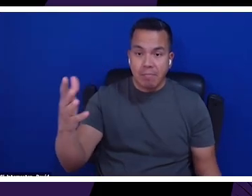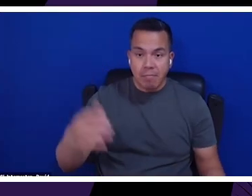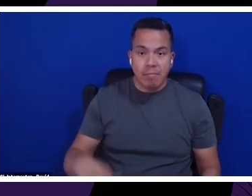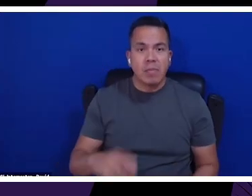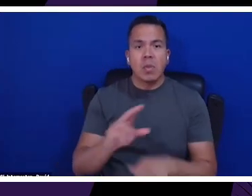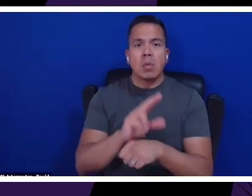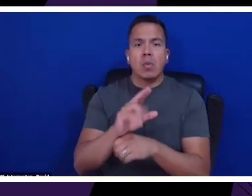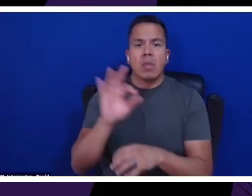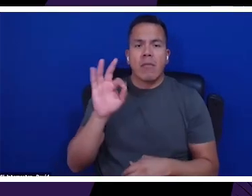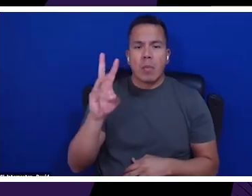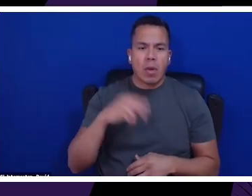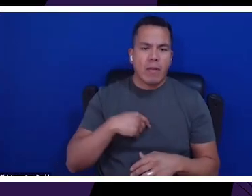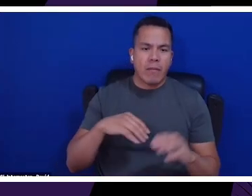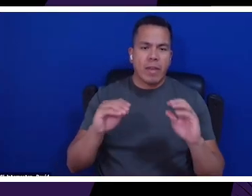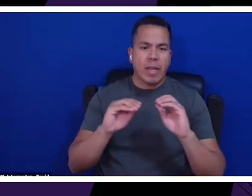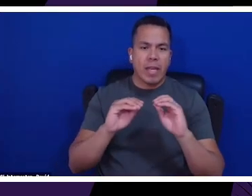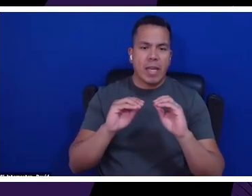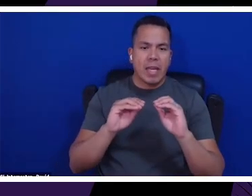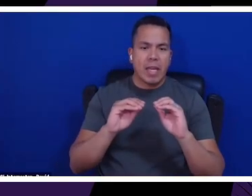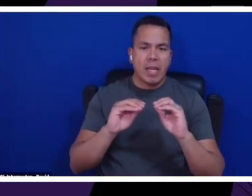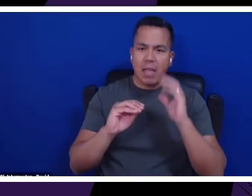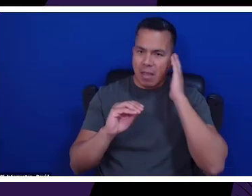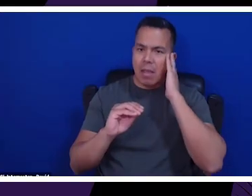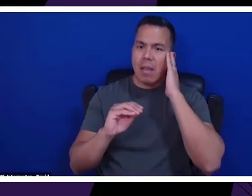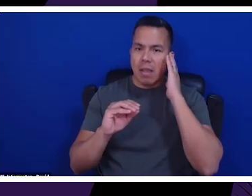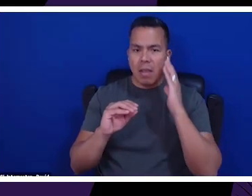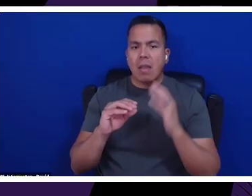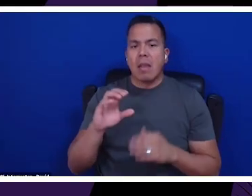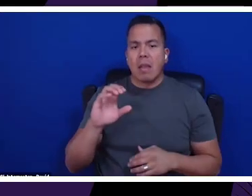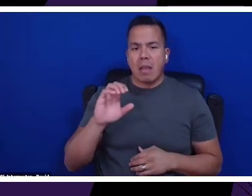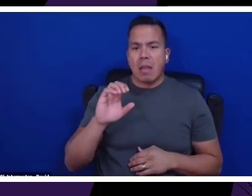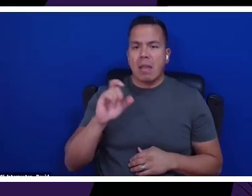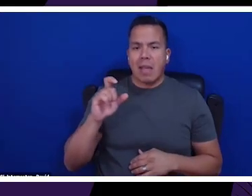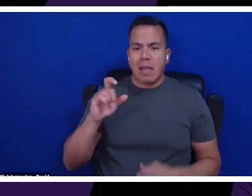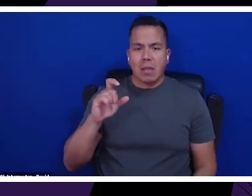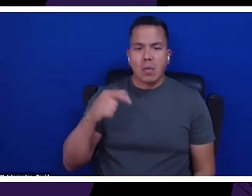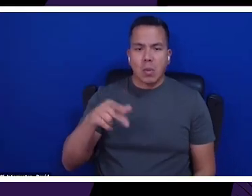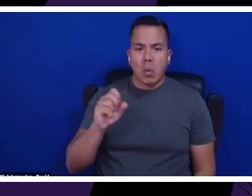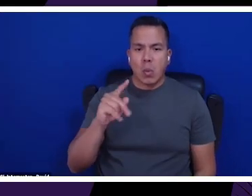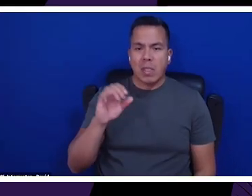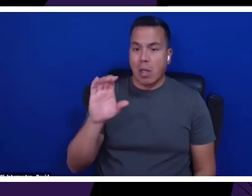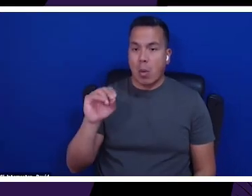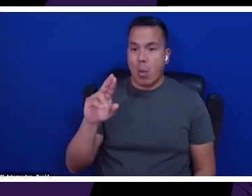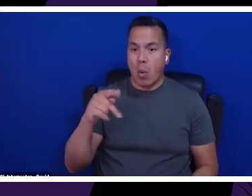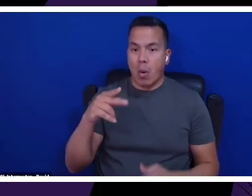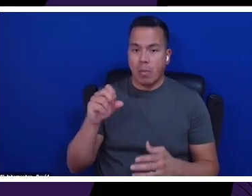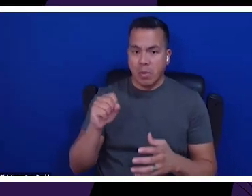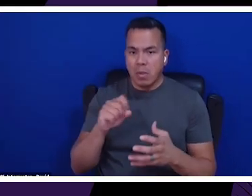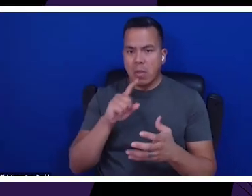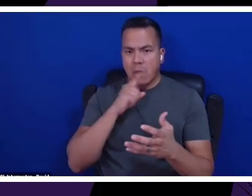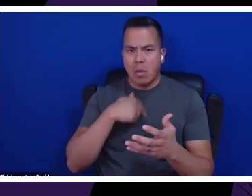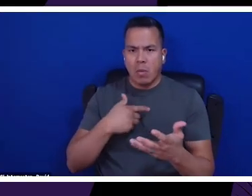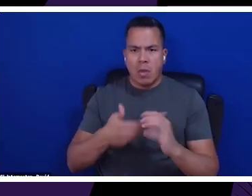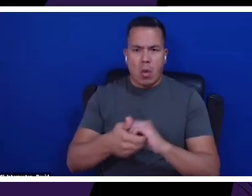exquisite corpse, which is a collaborative website or collaborative writing exercise, we're inviting you to imagine and compose responses